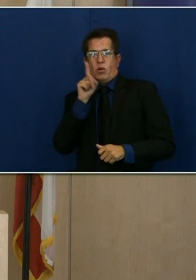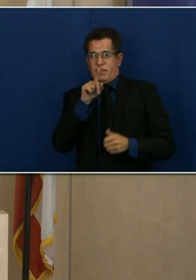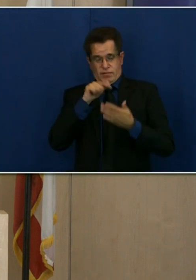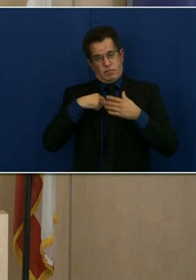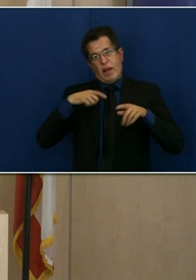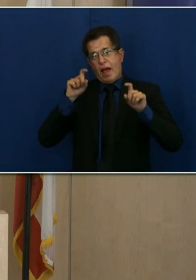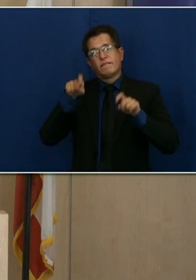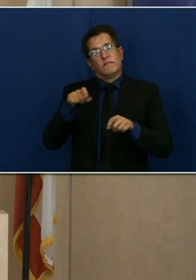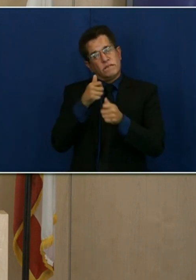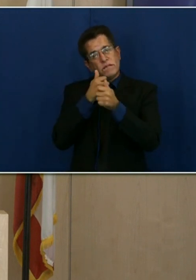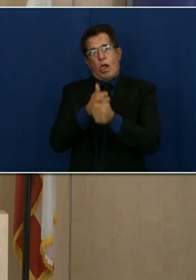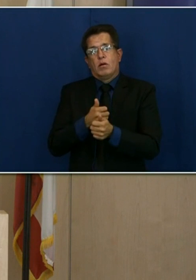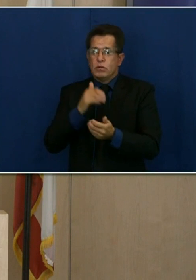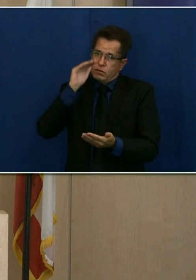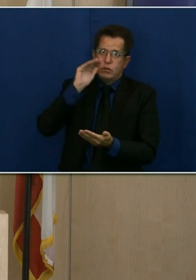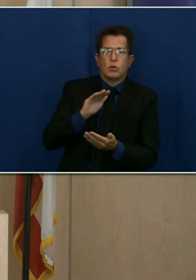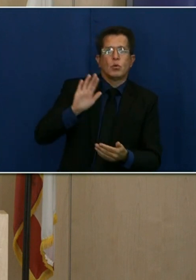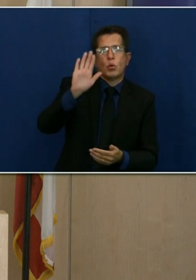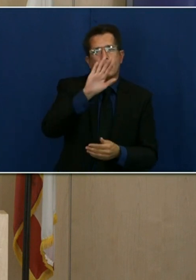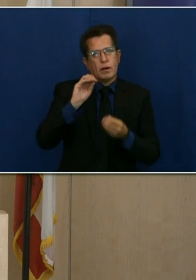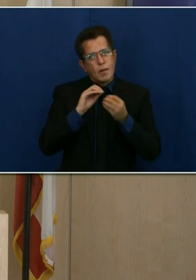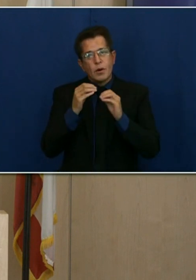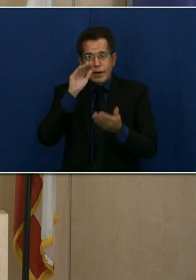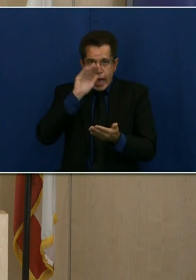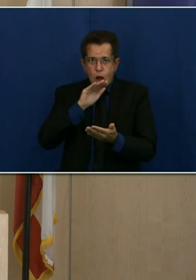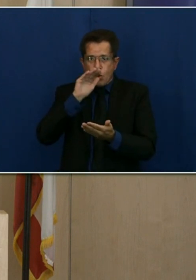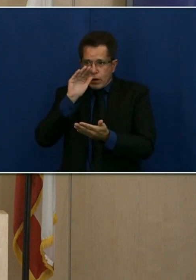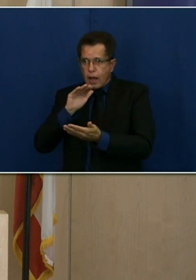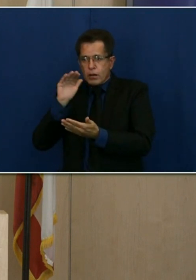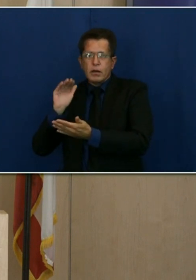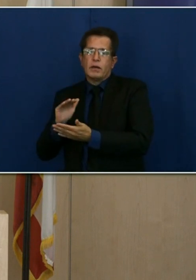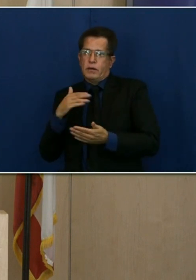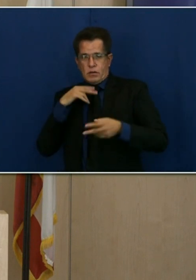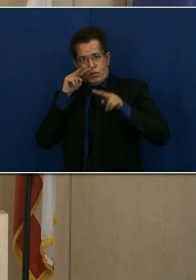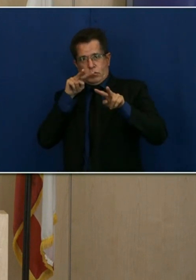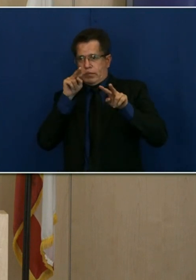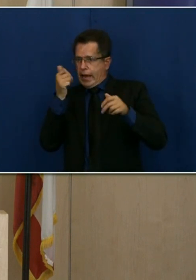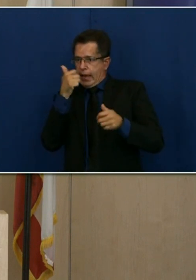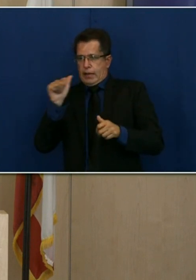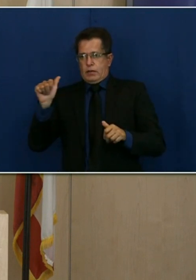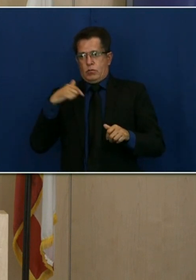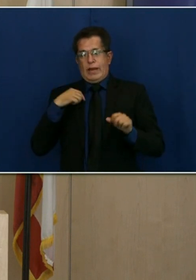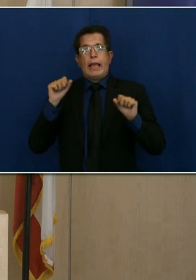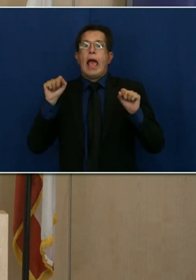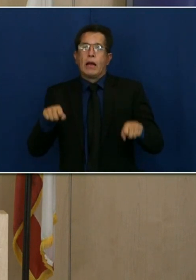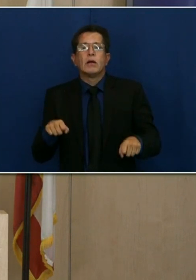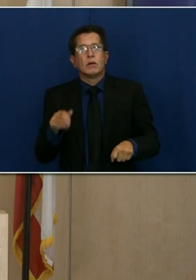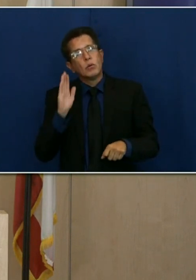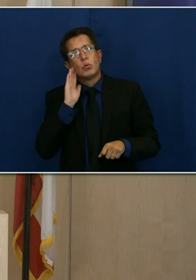as a county to get our numbers down and to continue to advance. So we'll look for every opportunity and way we can do that.